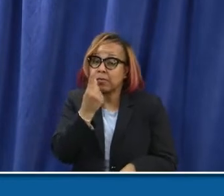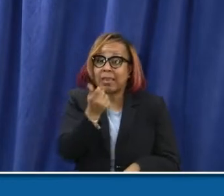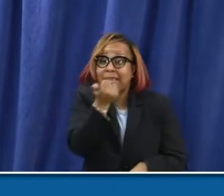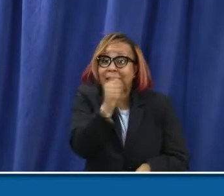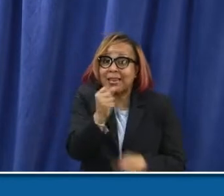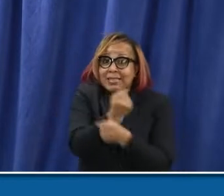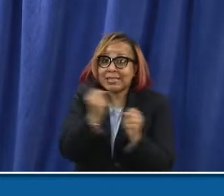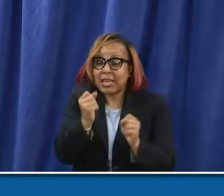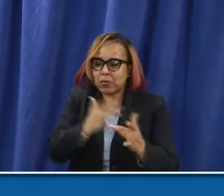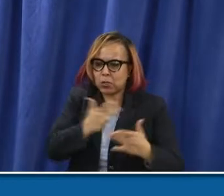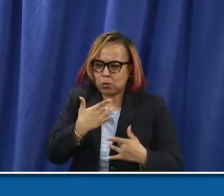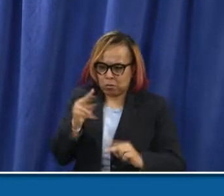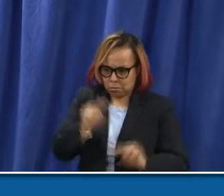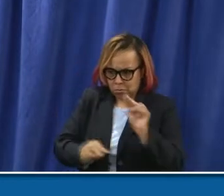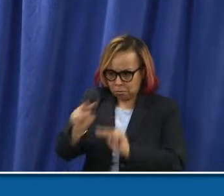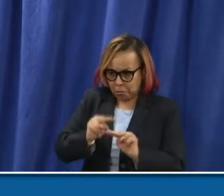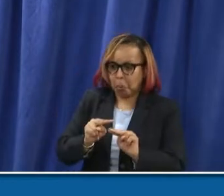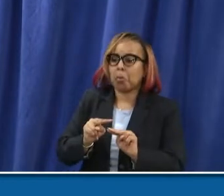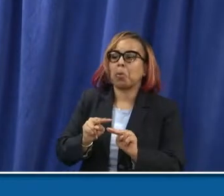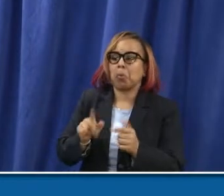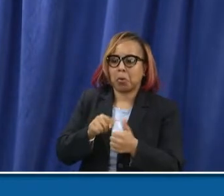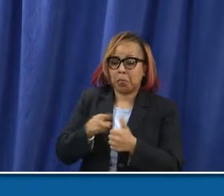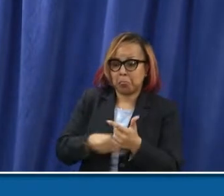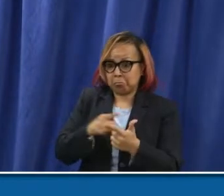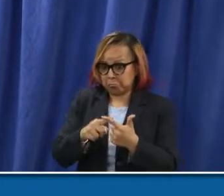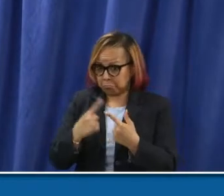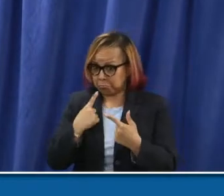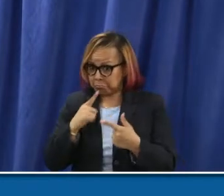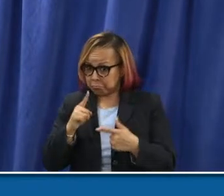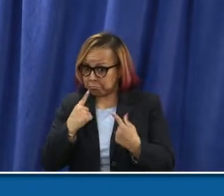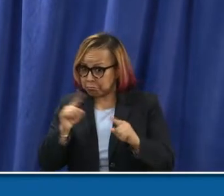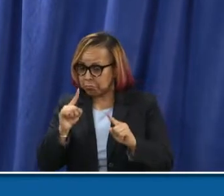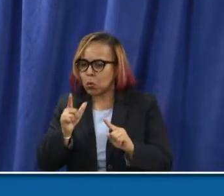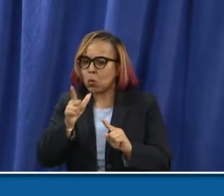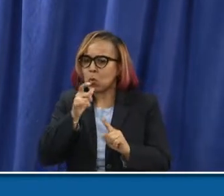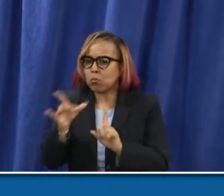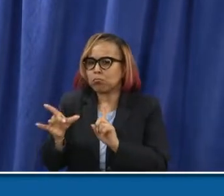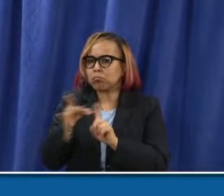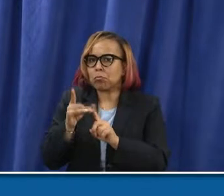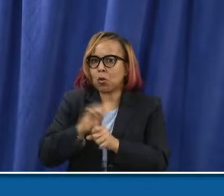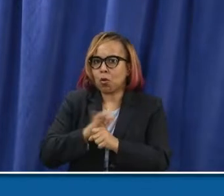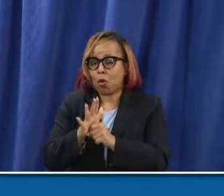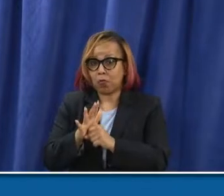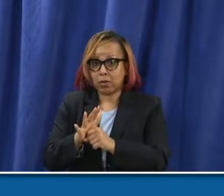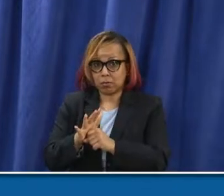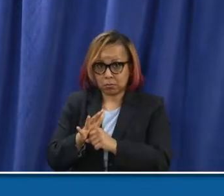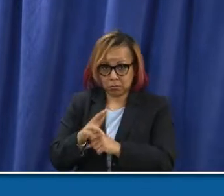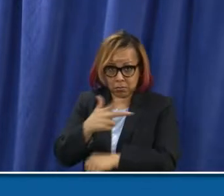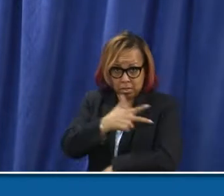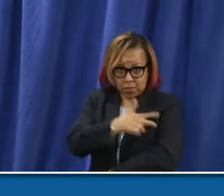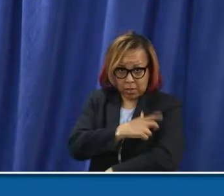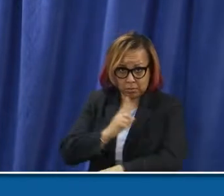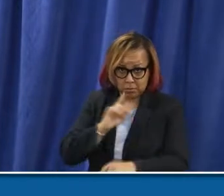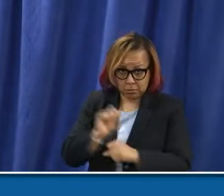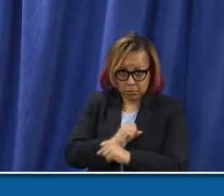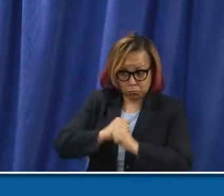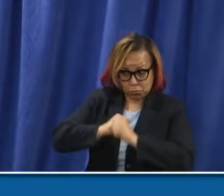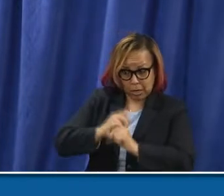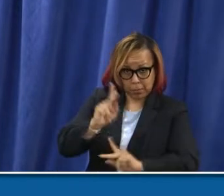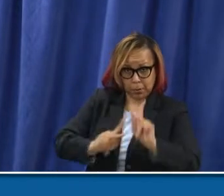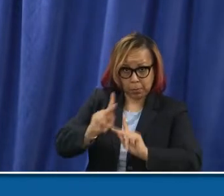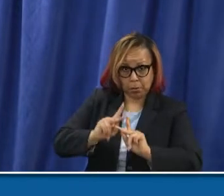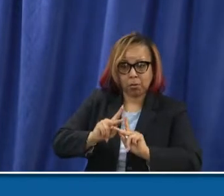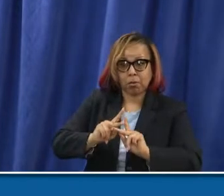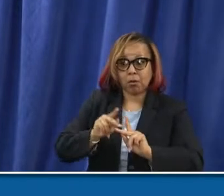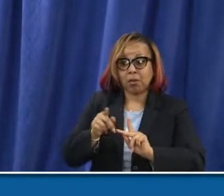safety concerns. And then, does it work? Who gets COVID? Does the vaccine actually protect people? A